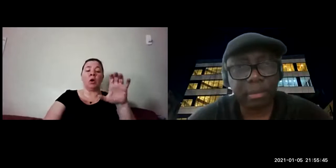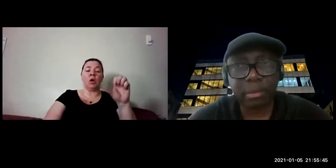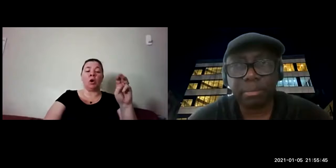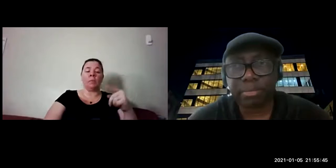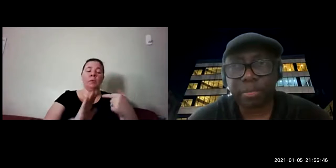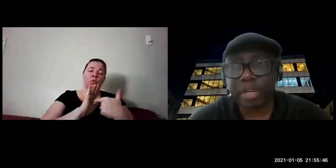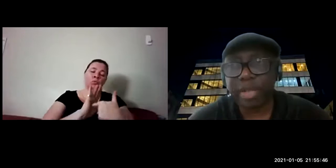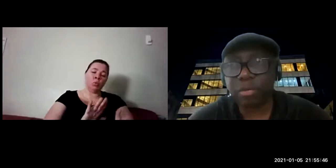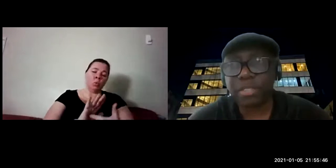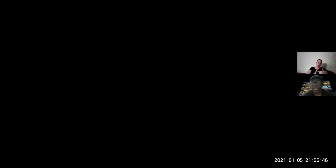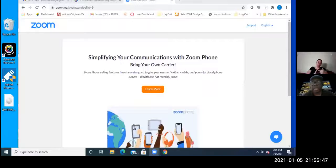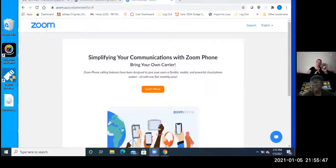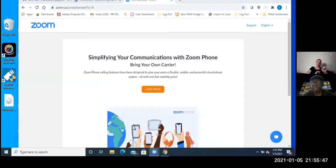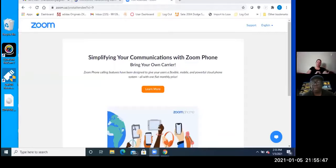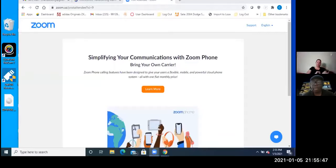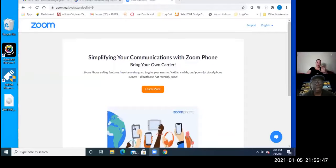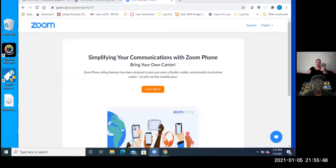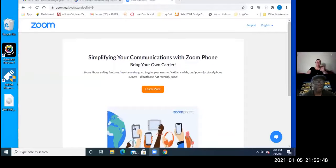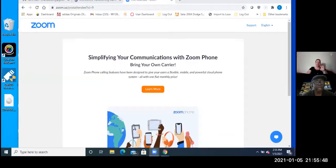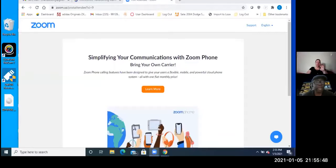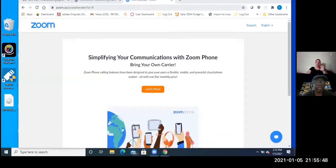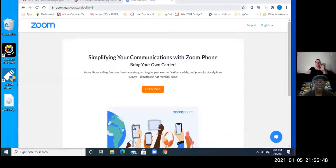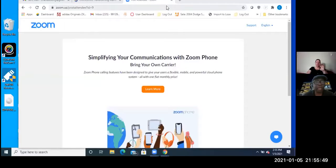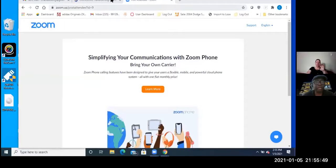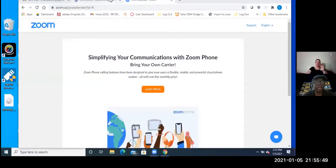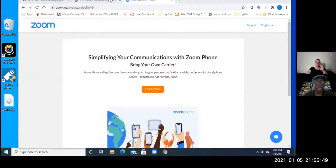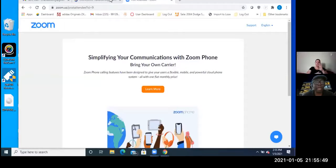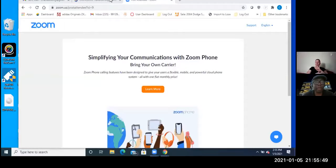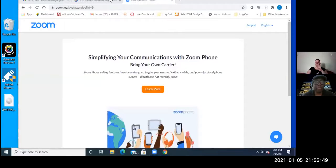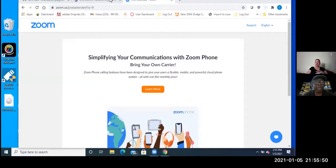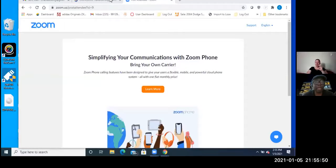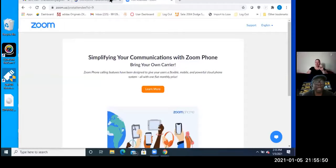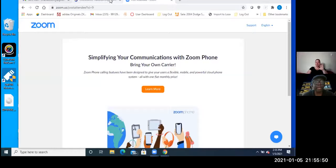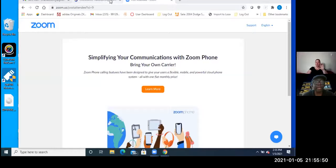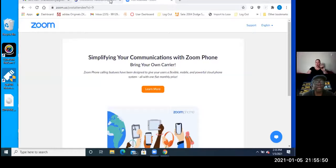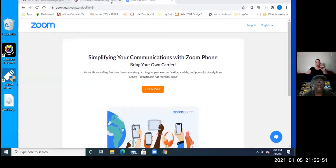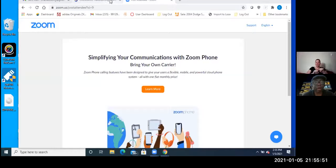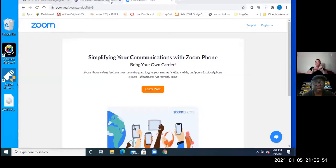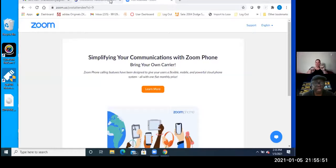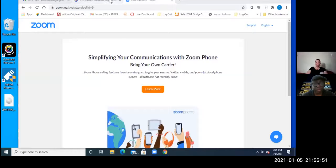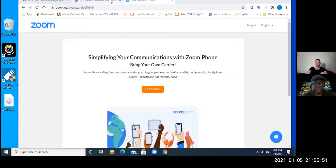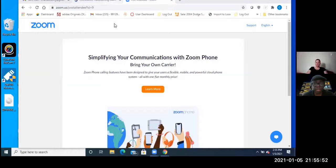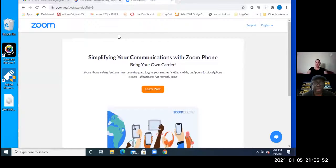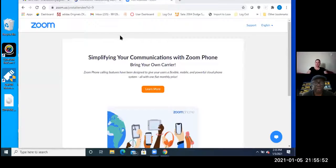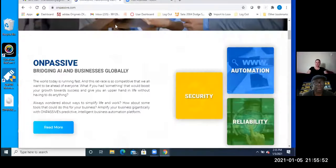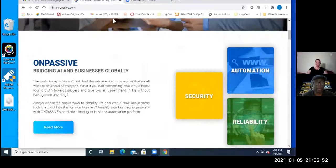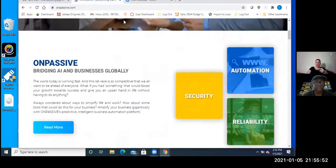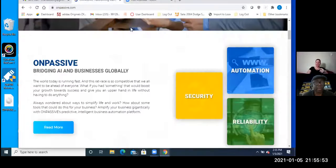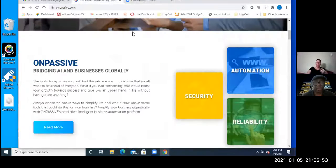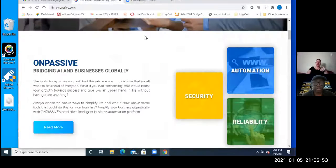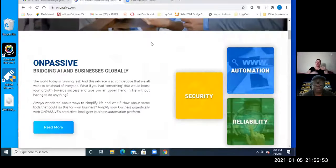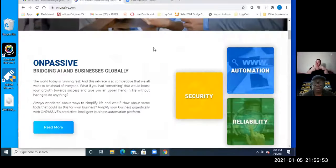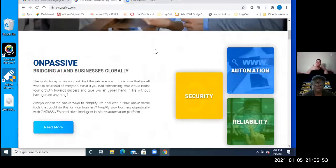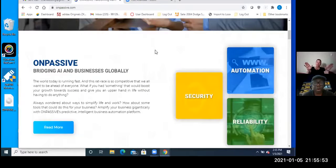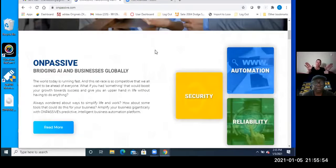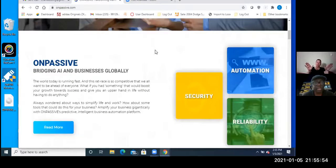that proprietary ecosystem. I'm going to take a few seconds and do that now. And this is public information, guys.